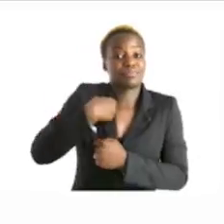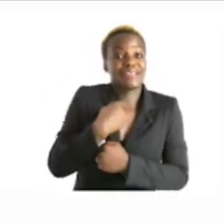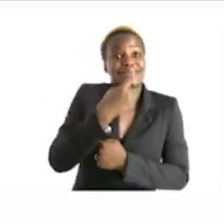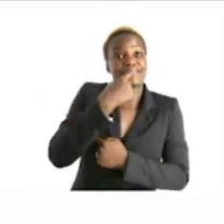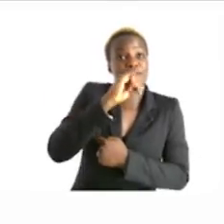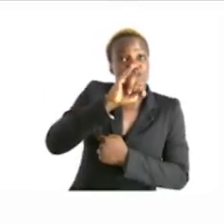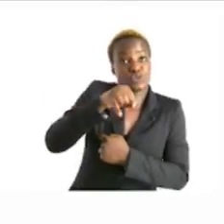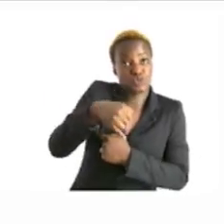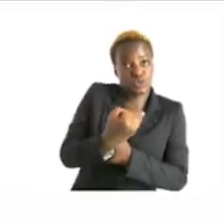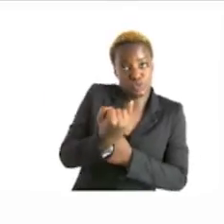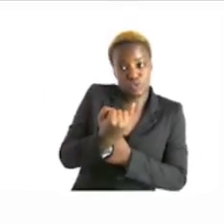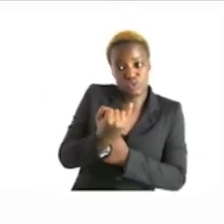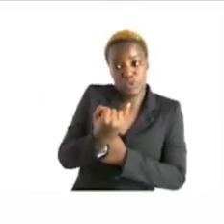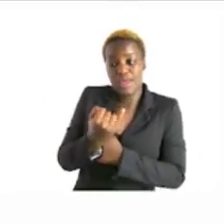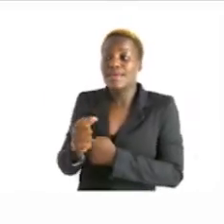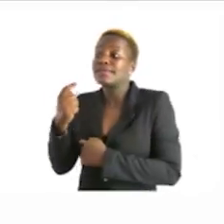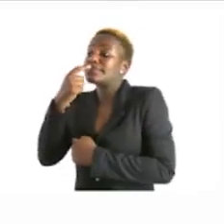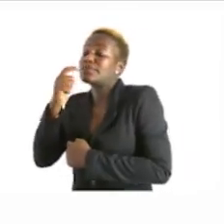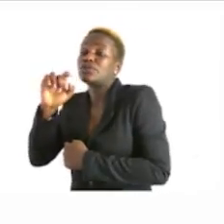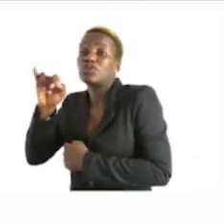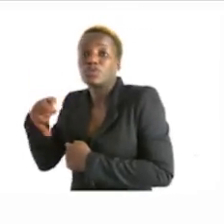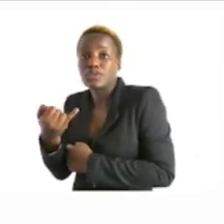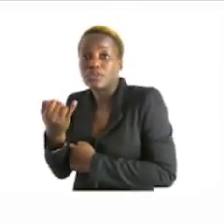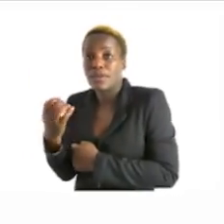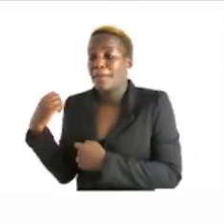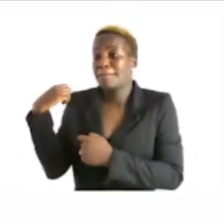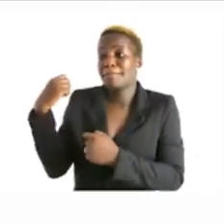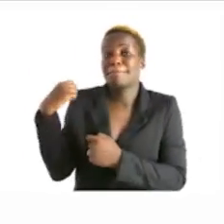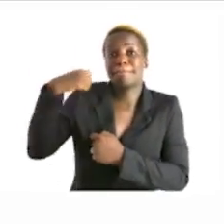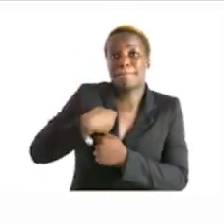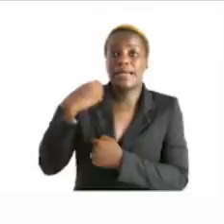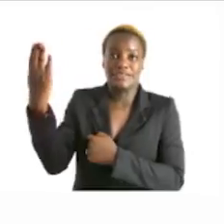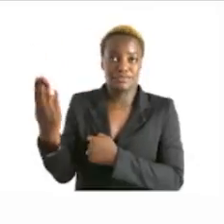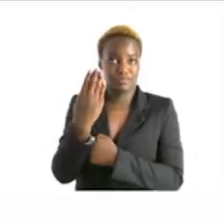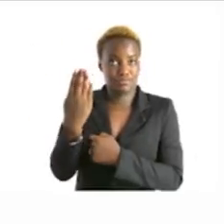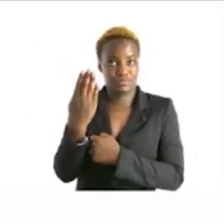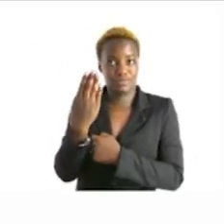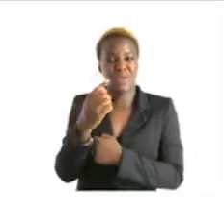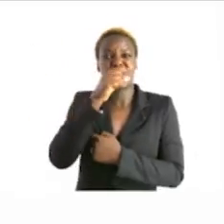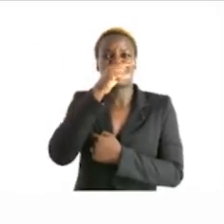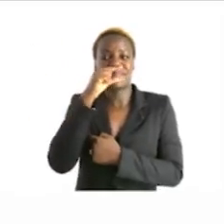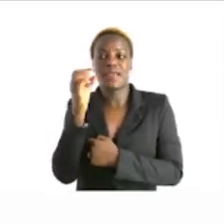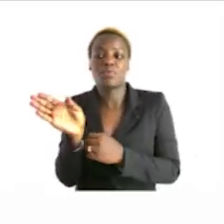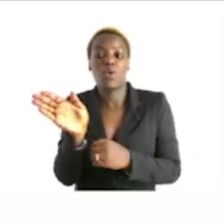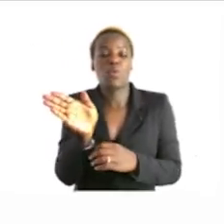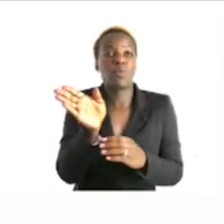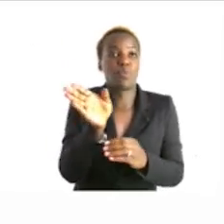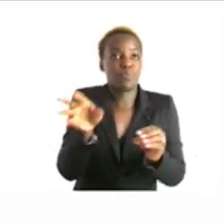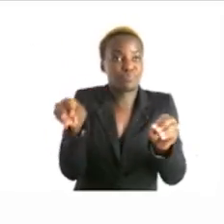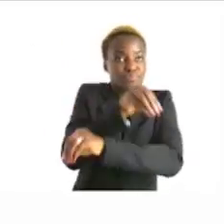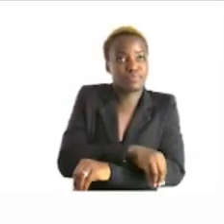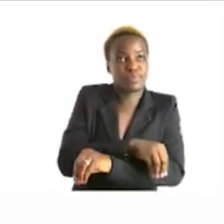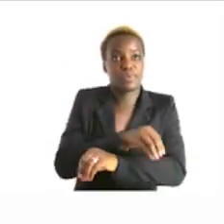guriras back is blue so instead of repeating the names we replace it with the pronoun let's